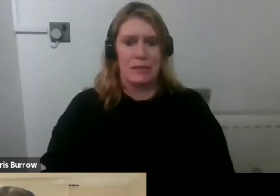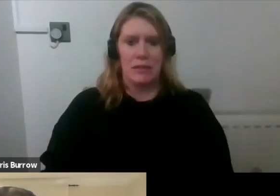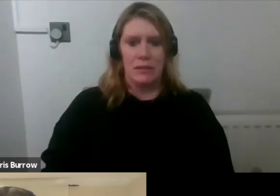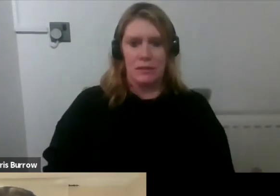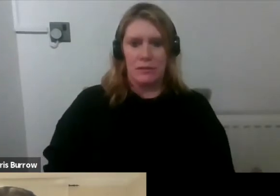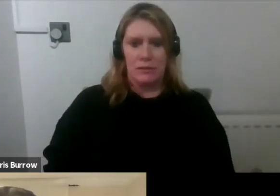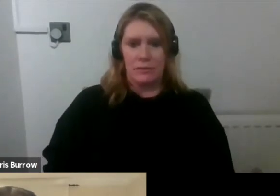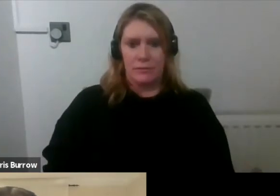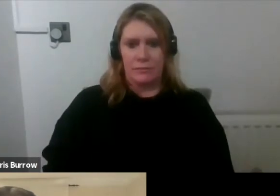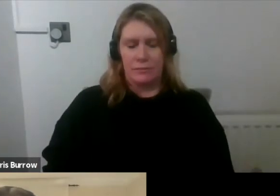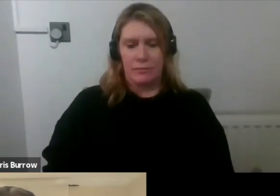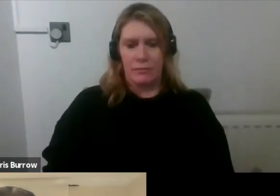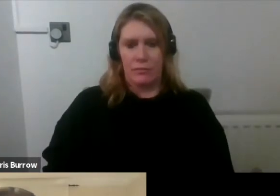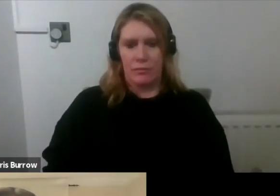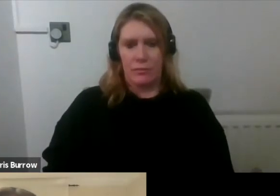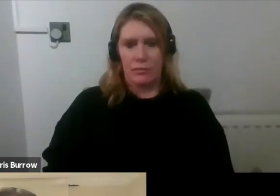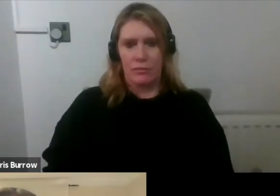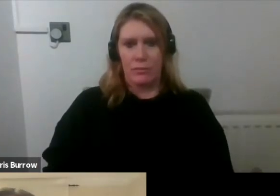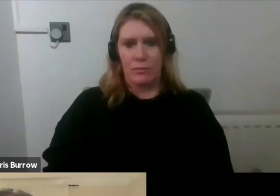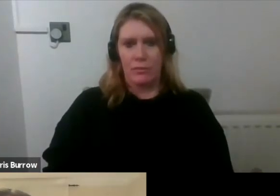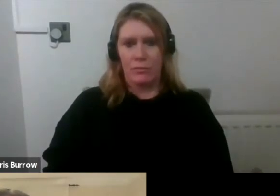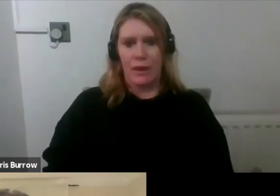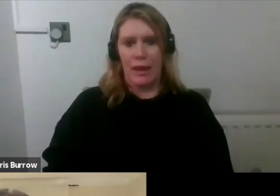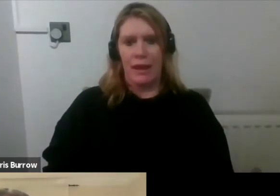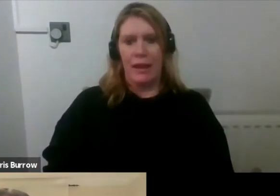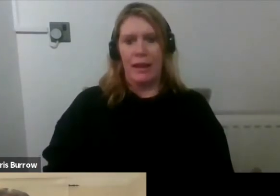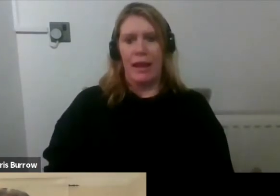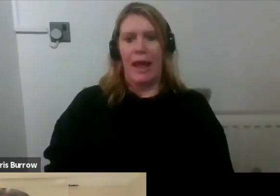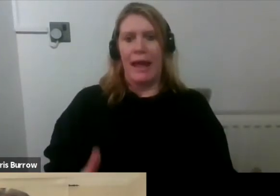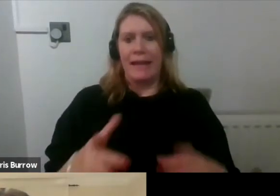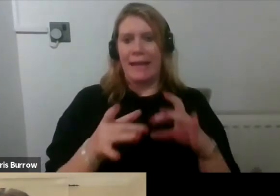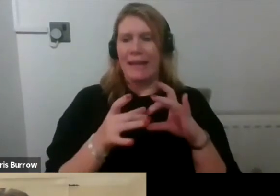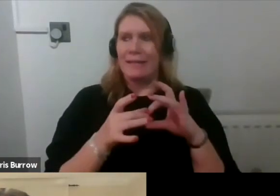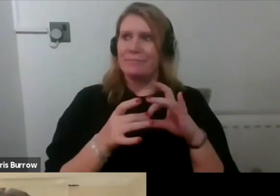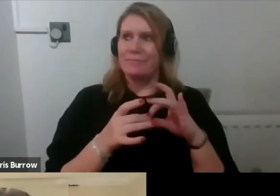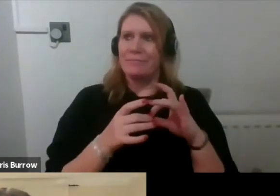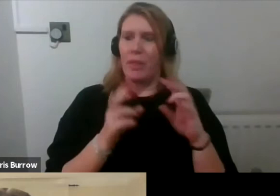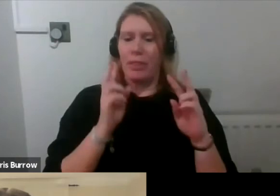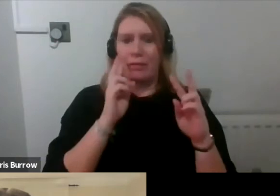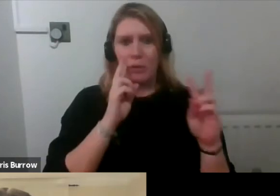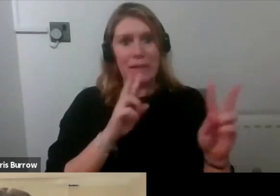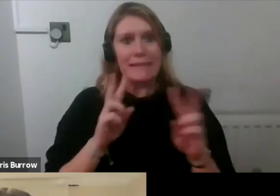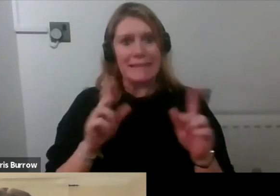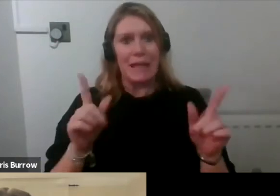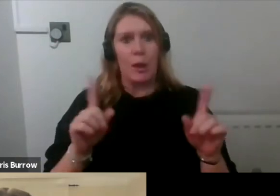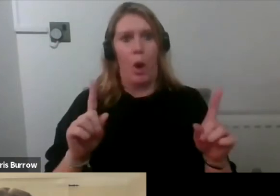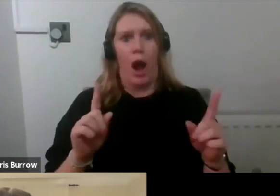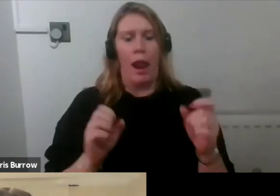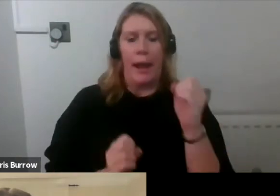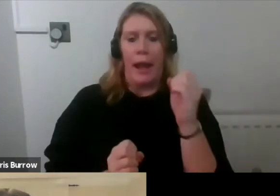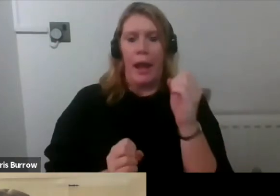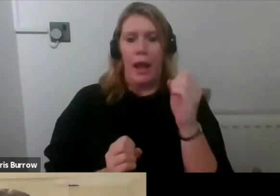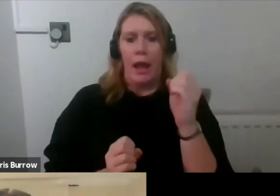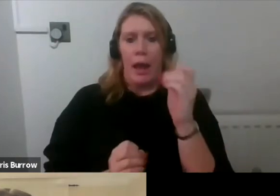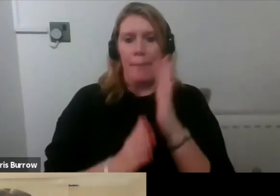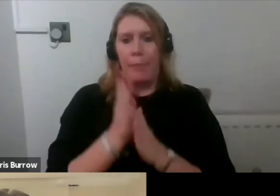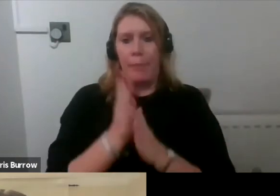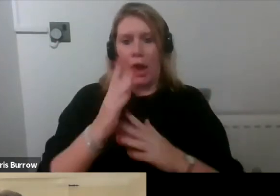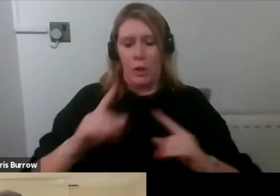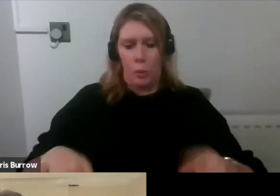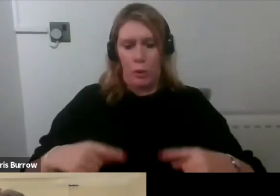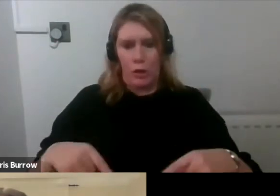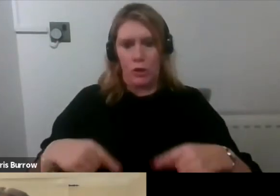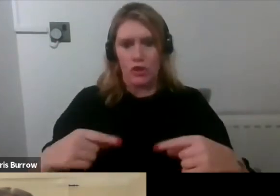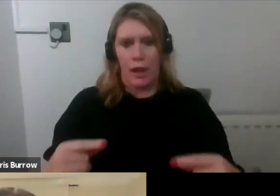range from a burnt out wheelchair that one of the protesters had actually died in while dropping a lit